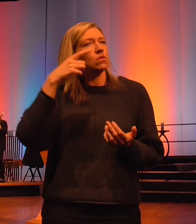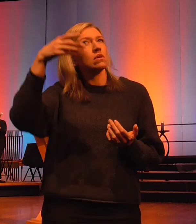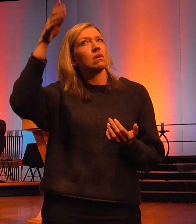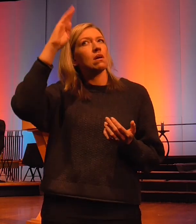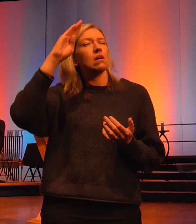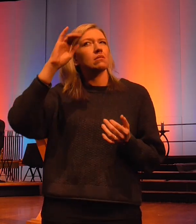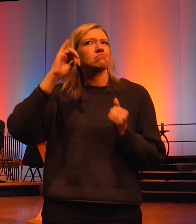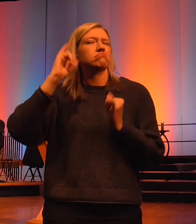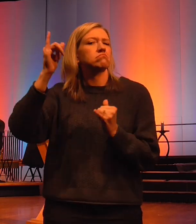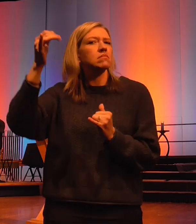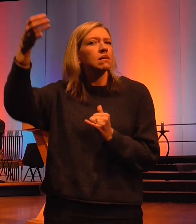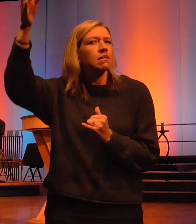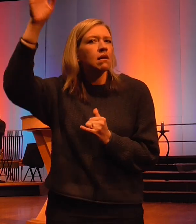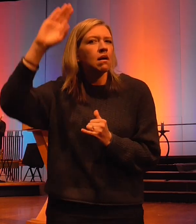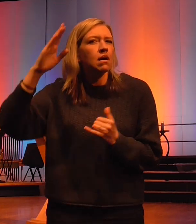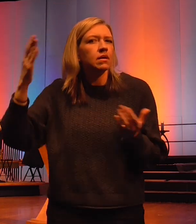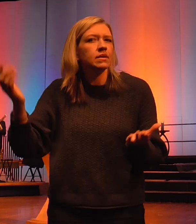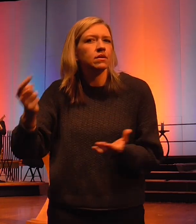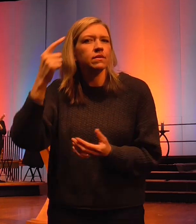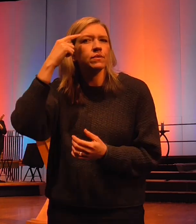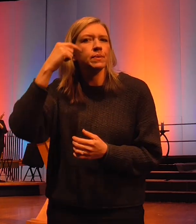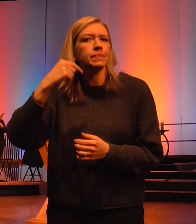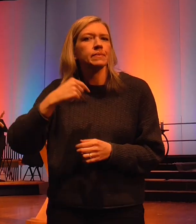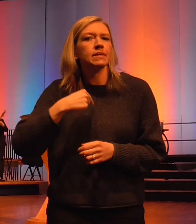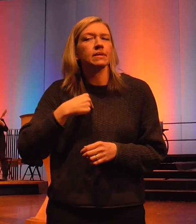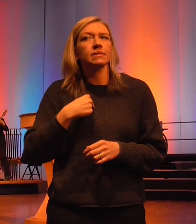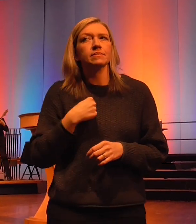God, and God is here for me.